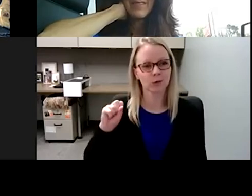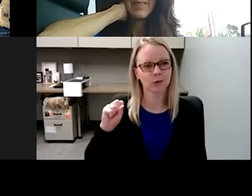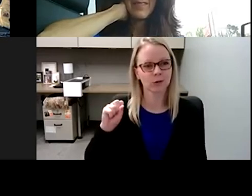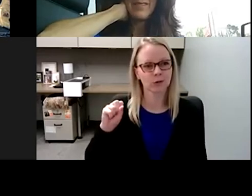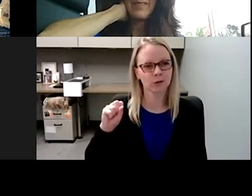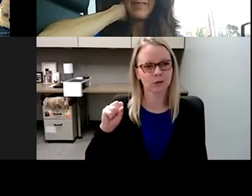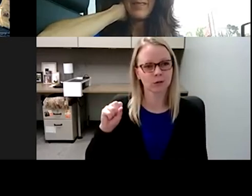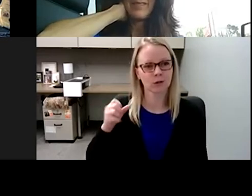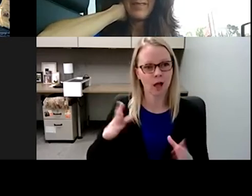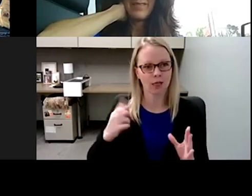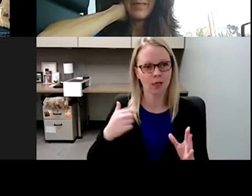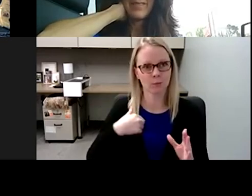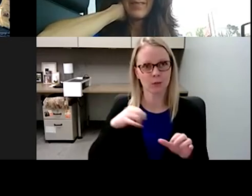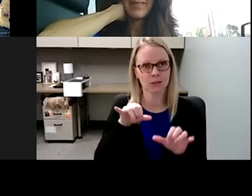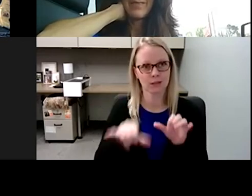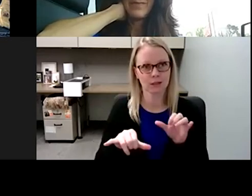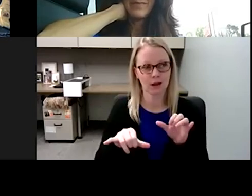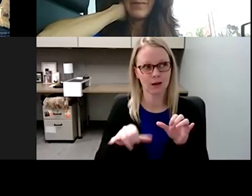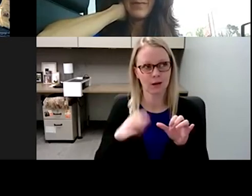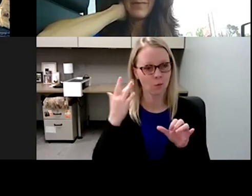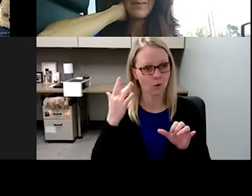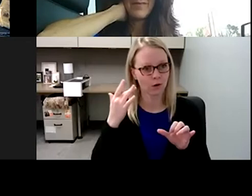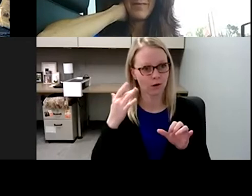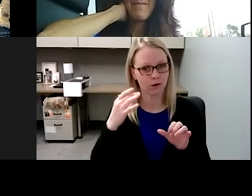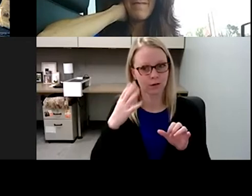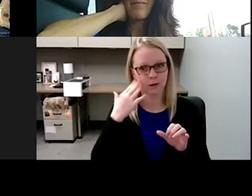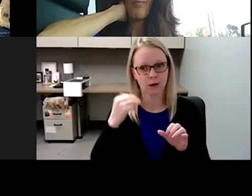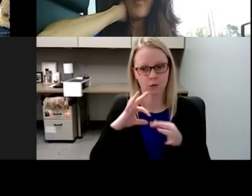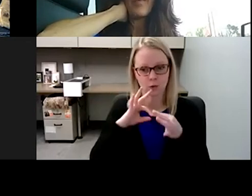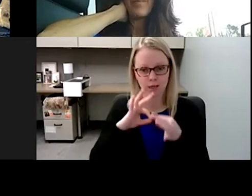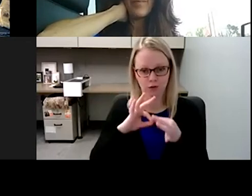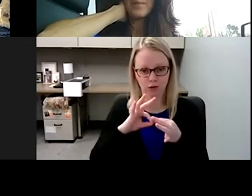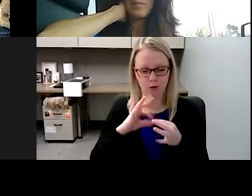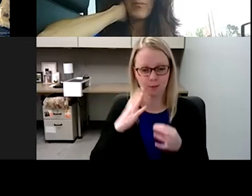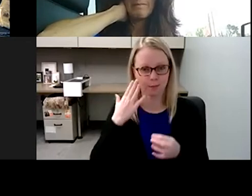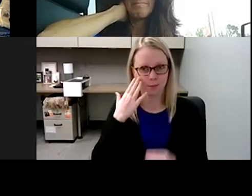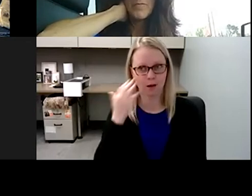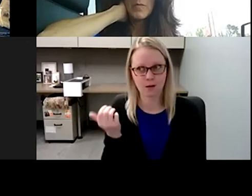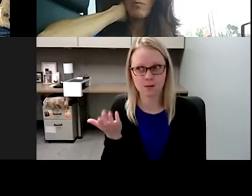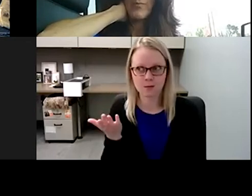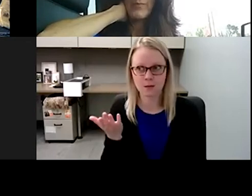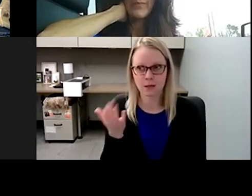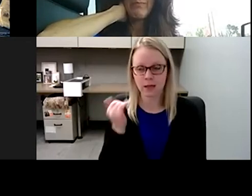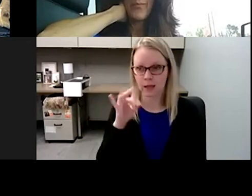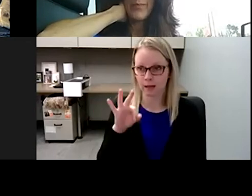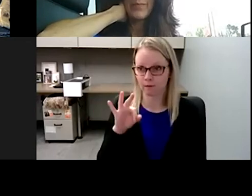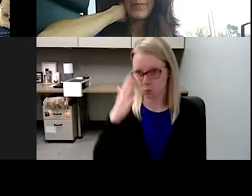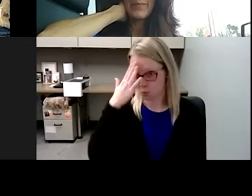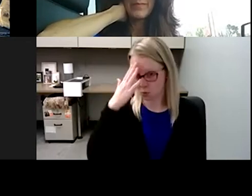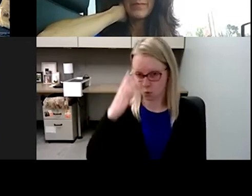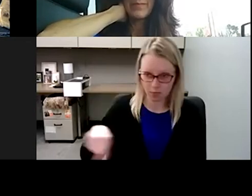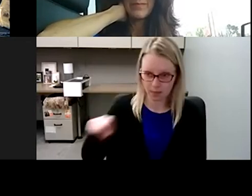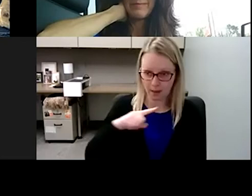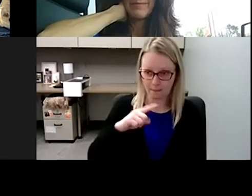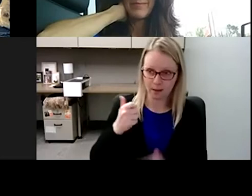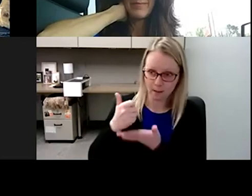me stay on many clients was also because of relationship, and also because that, you know, when you know them, you can help them and they can be,